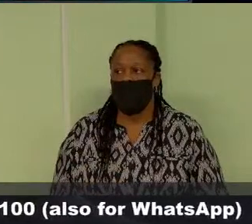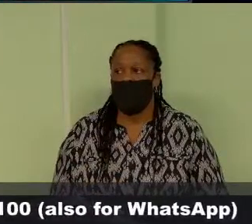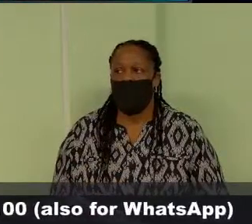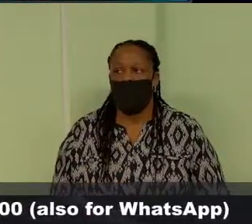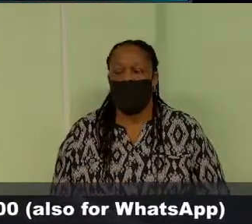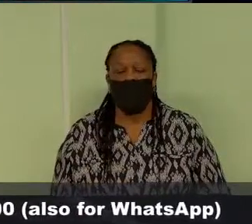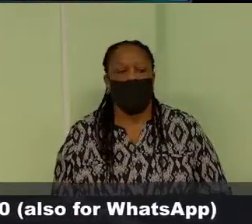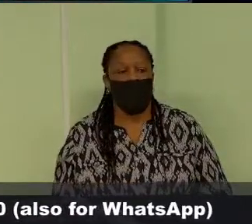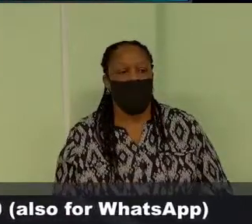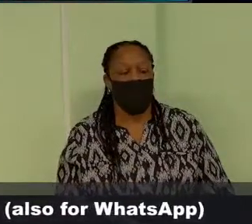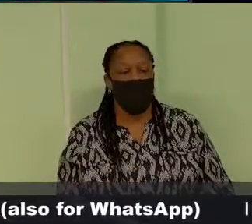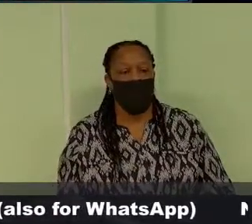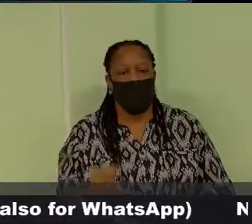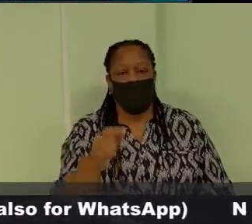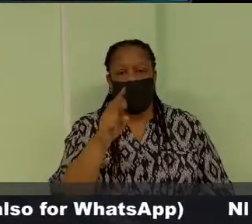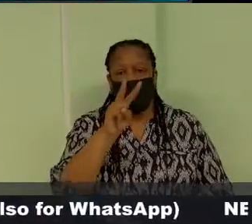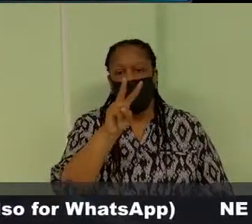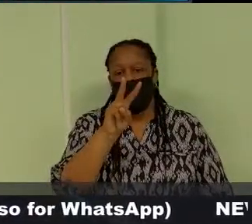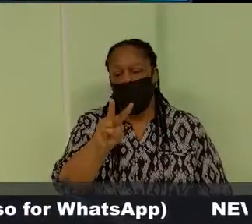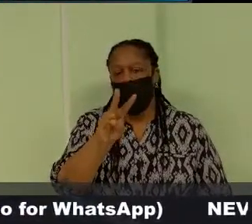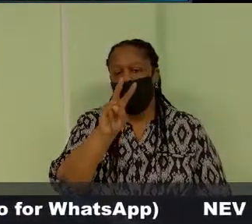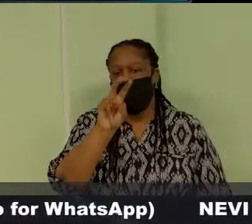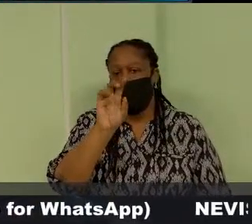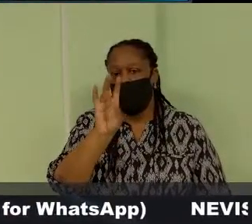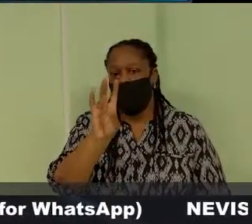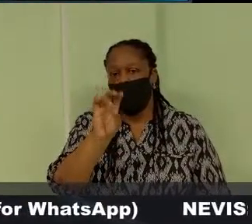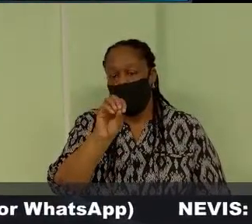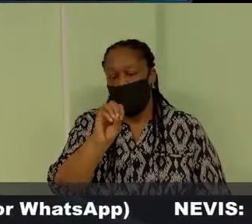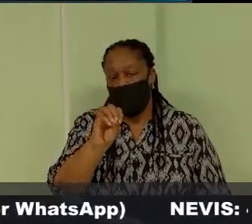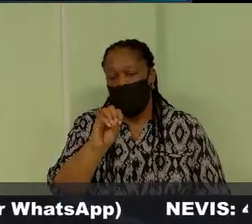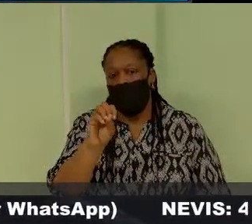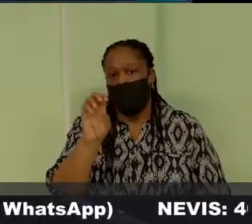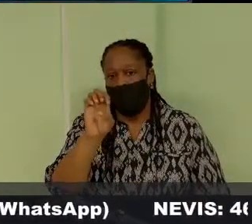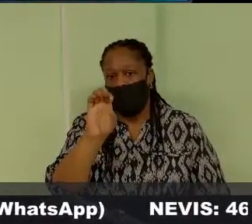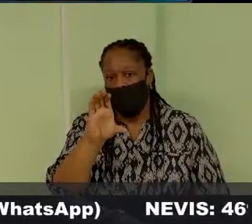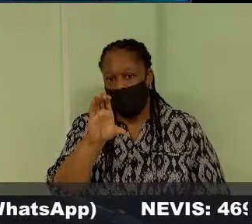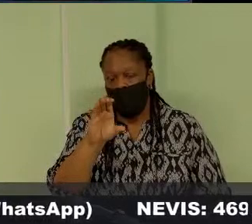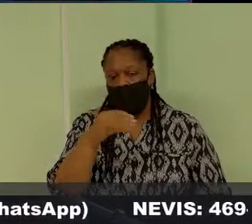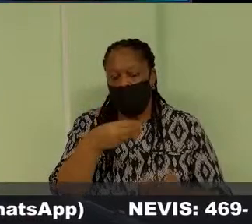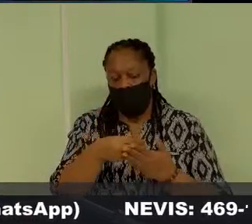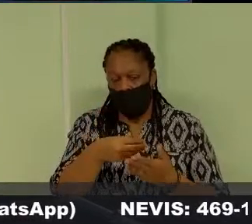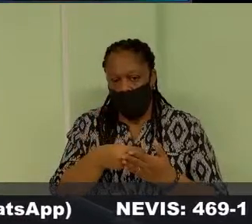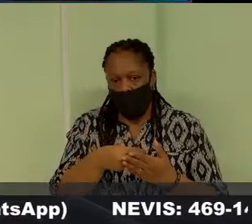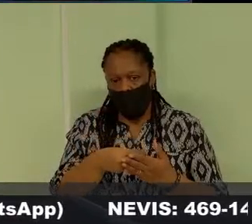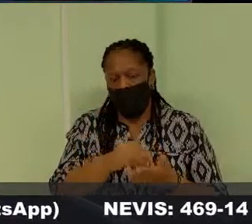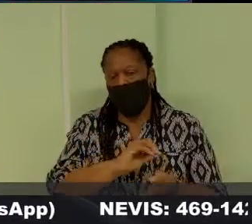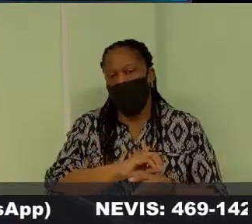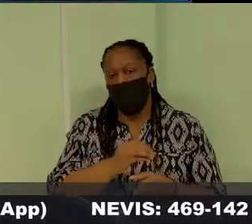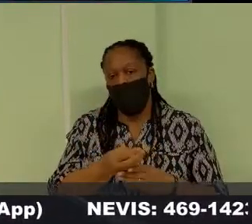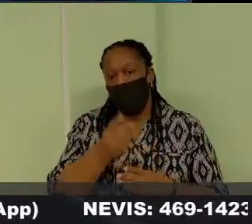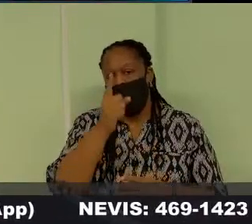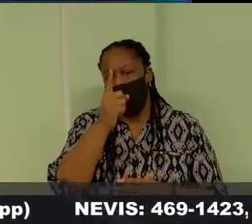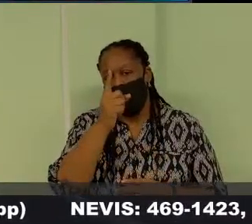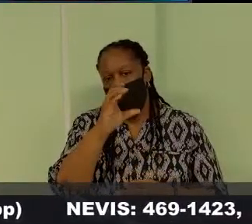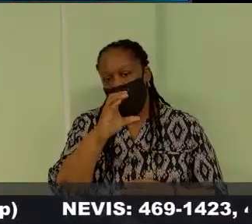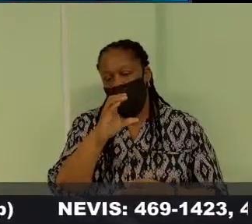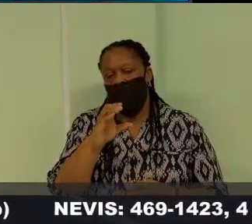for the PCR test locally done by our private lab. But we would have shared,